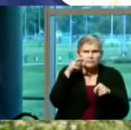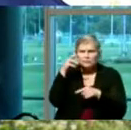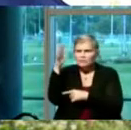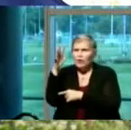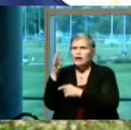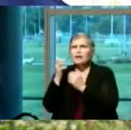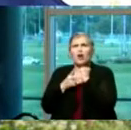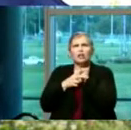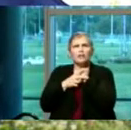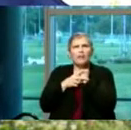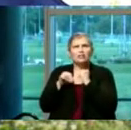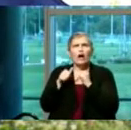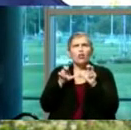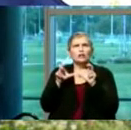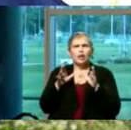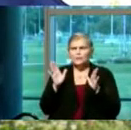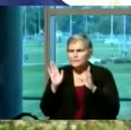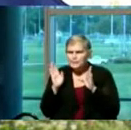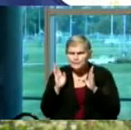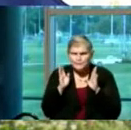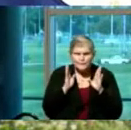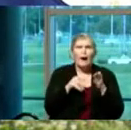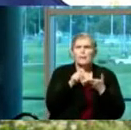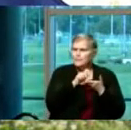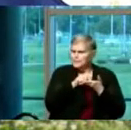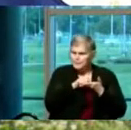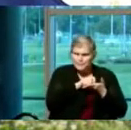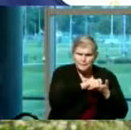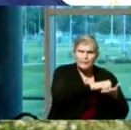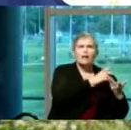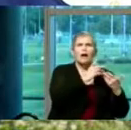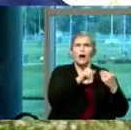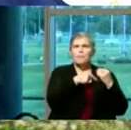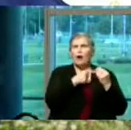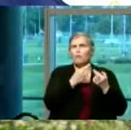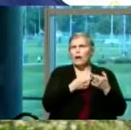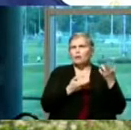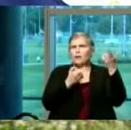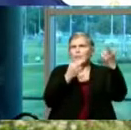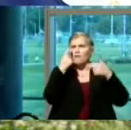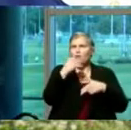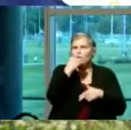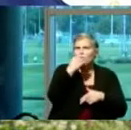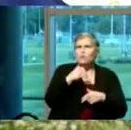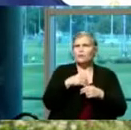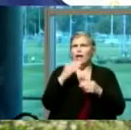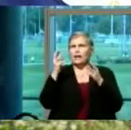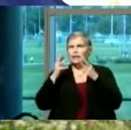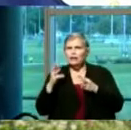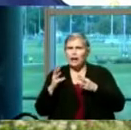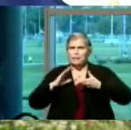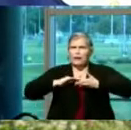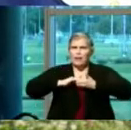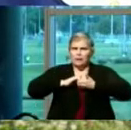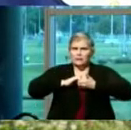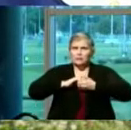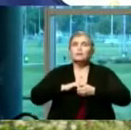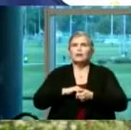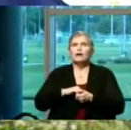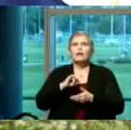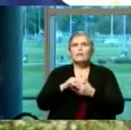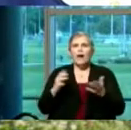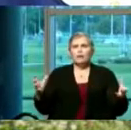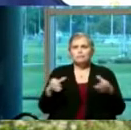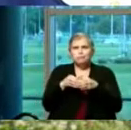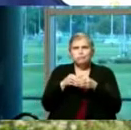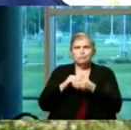and other stakeholders, and especially took note of the recommendations of the Food and Agriculture Climate Alliance, a broad-based coalition